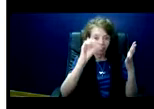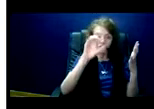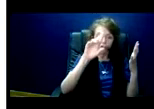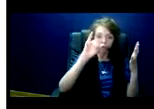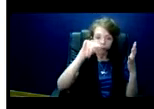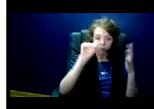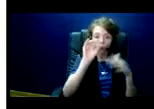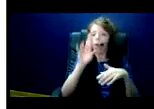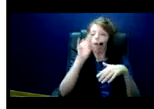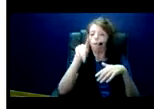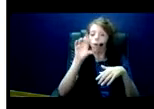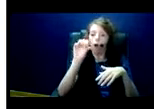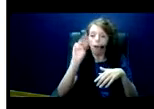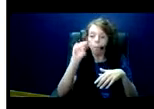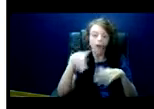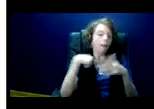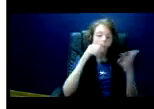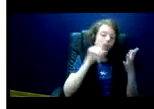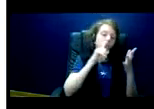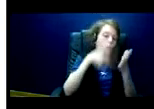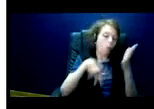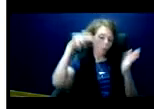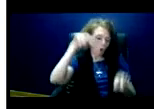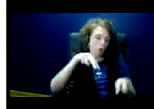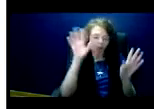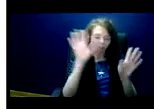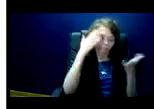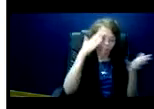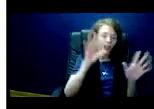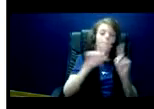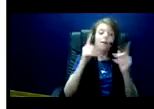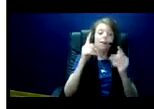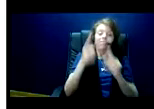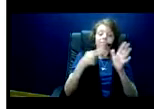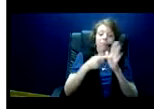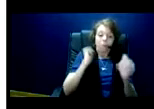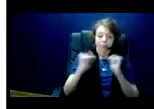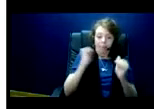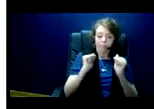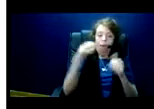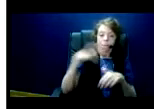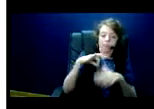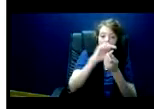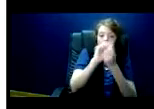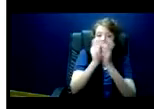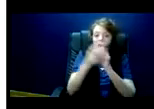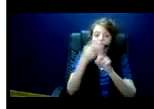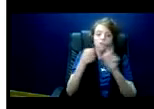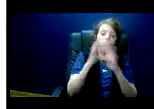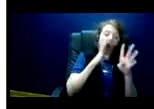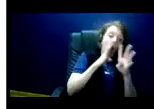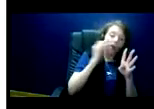prop, but I'm not sure. So sometimes our actors benefit from modifications when it comes to lines of dialogue or